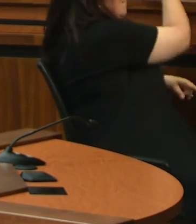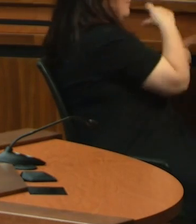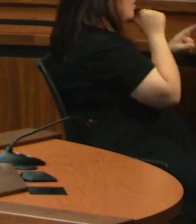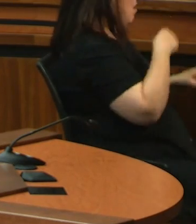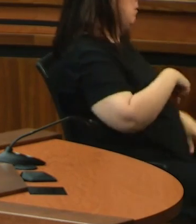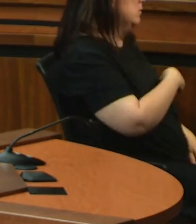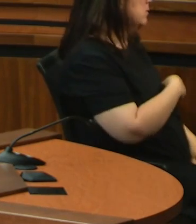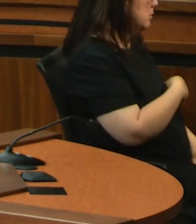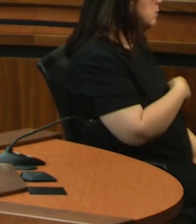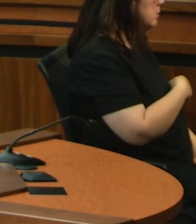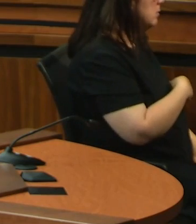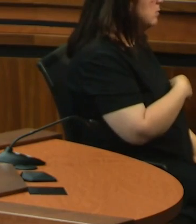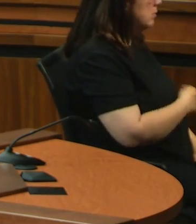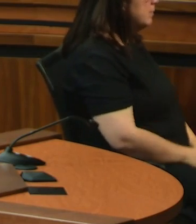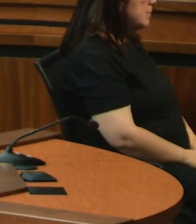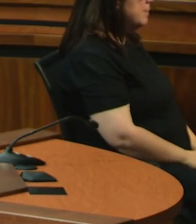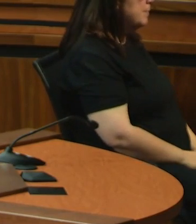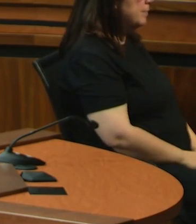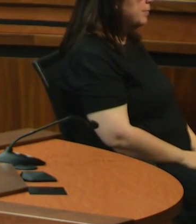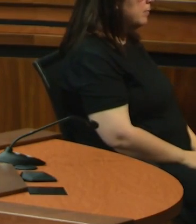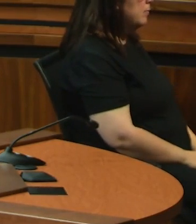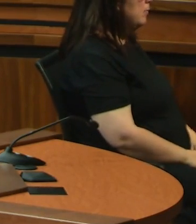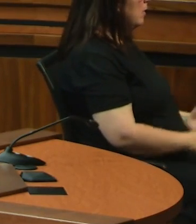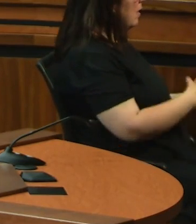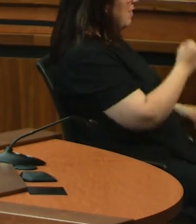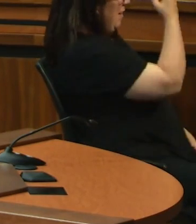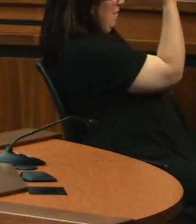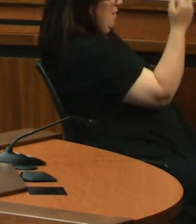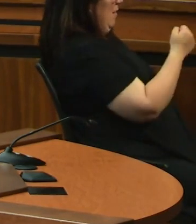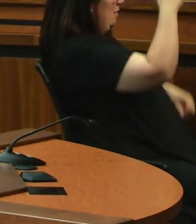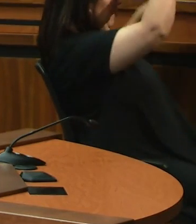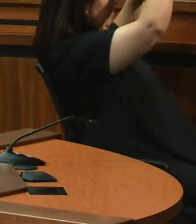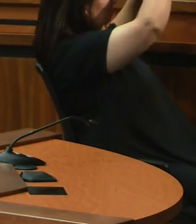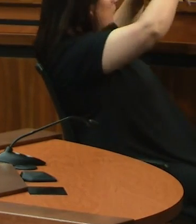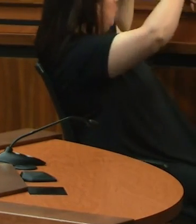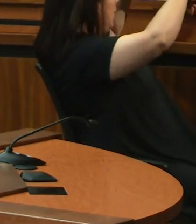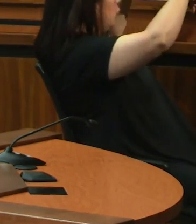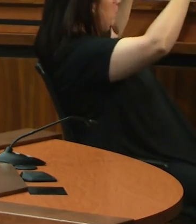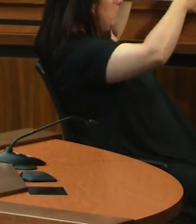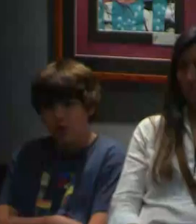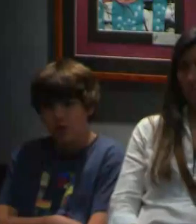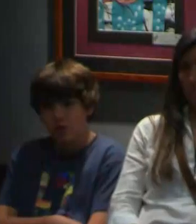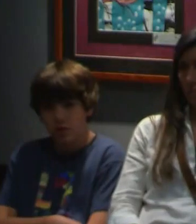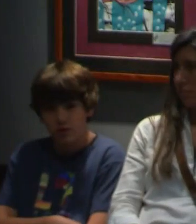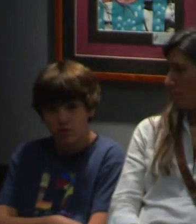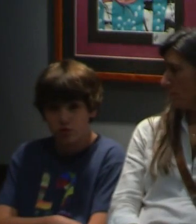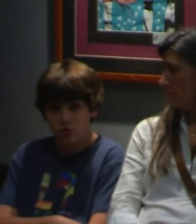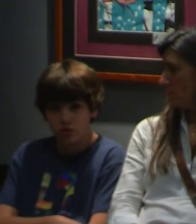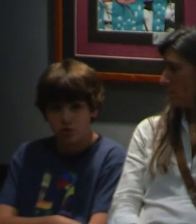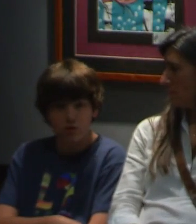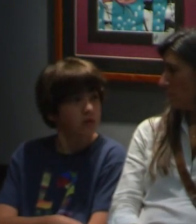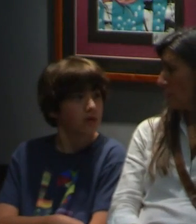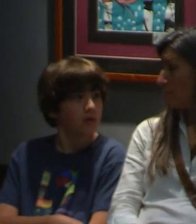stream, but not Ellicott City. So it's sort of that divide. It represents that dividing line of which way the water will go. Okay, it's just, I'm not